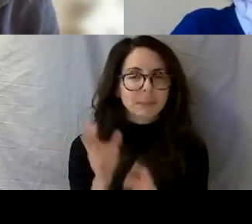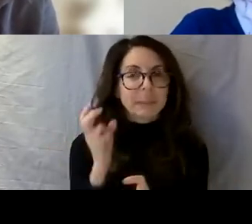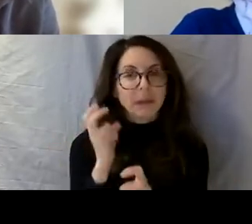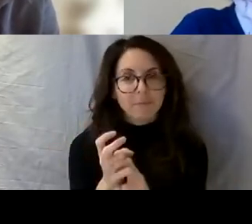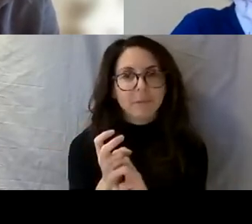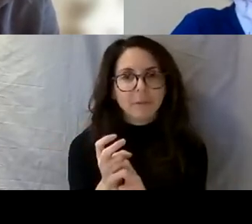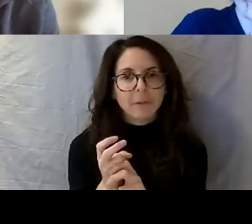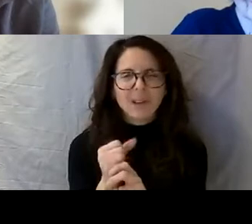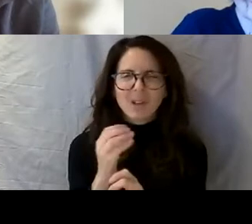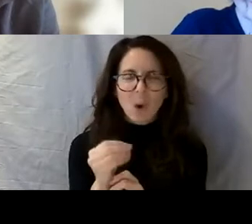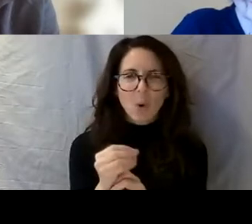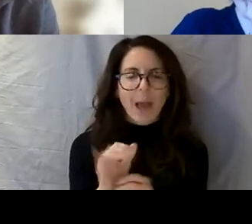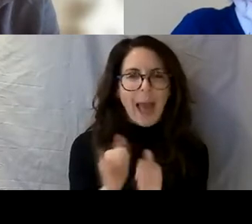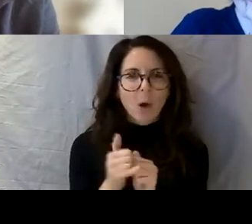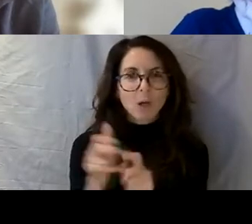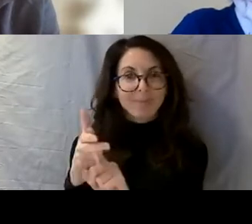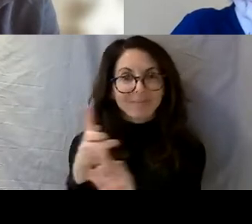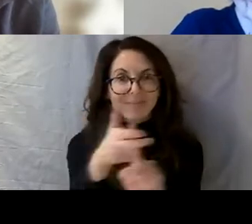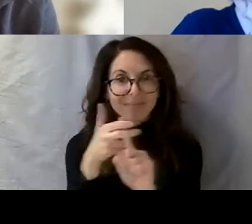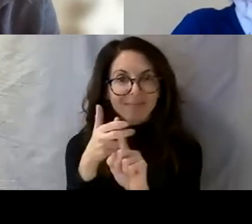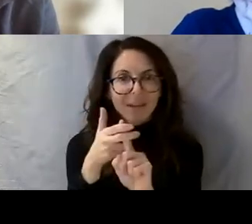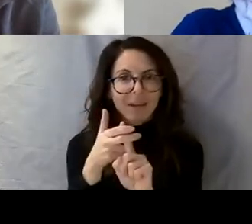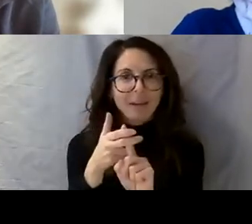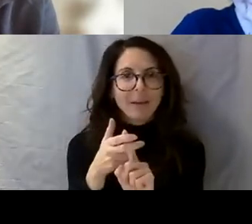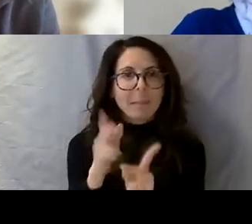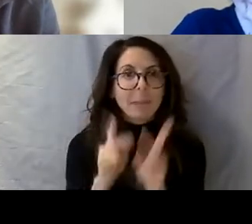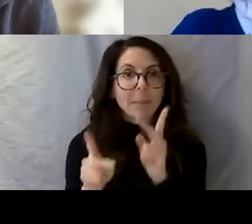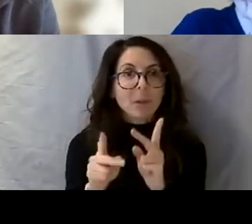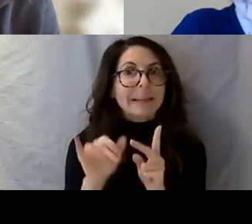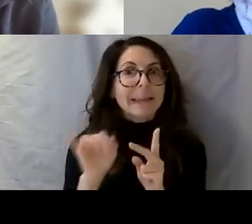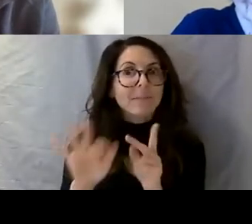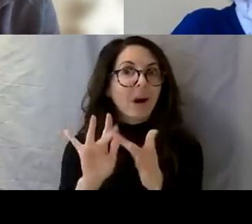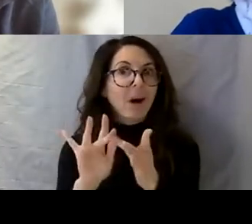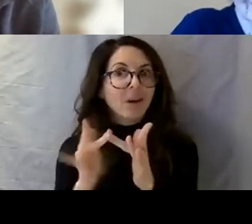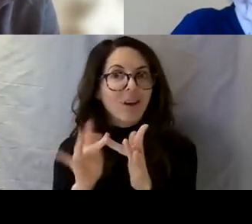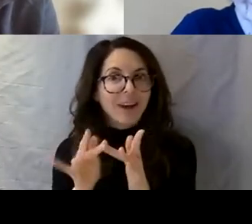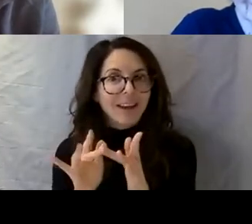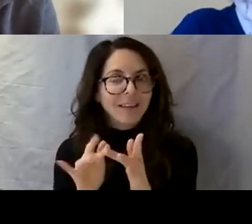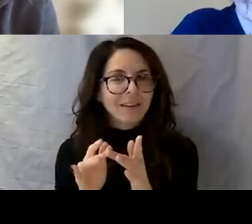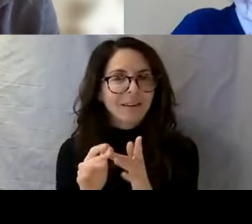how do you onboard people remotely? How do you